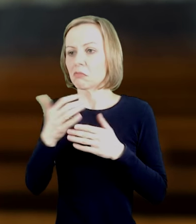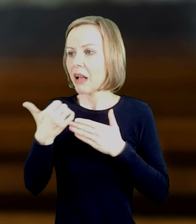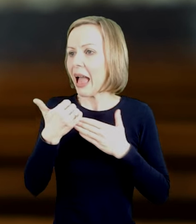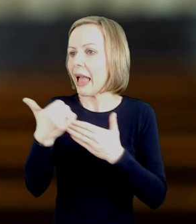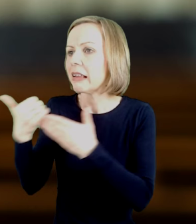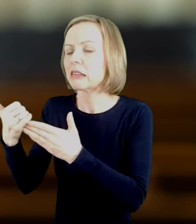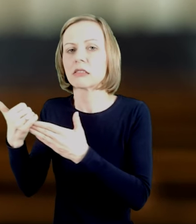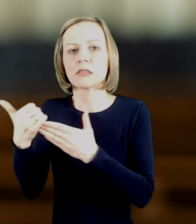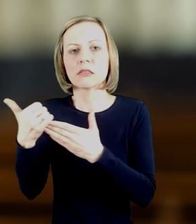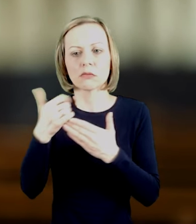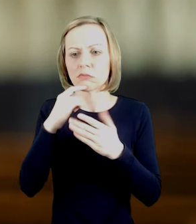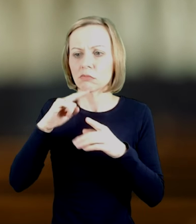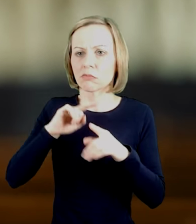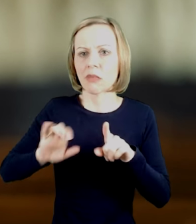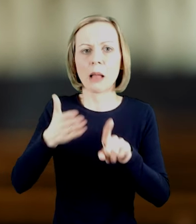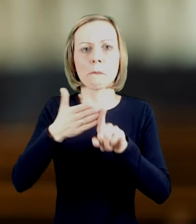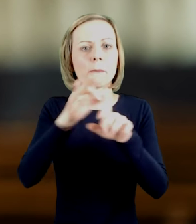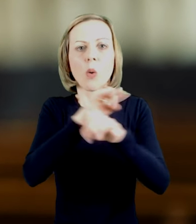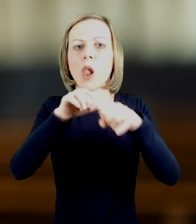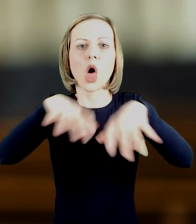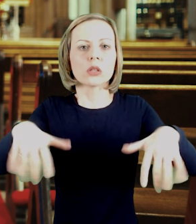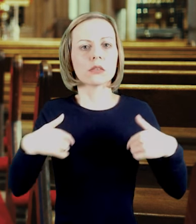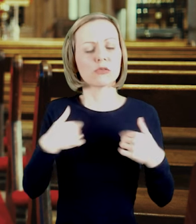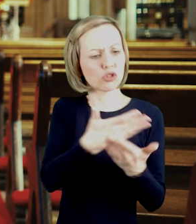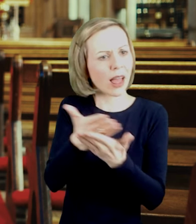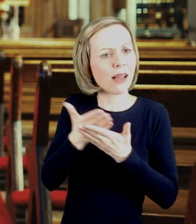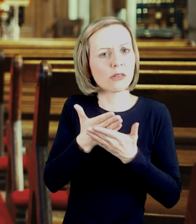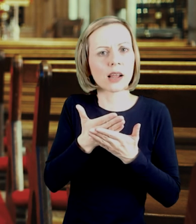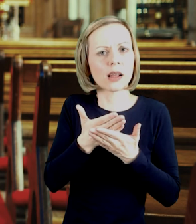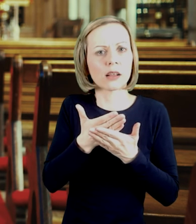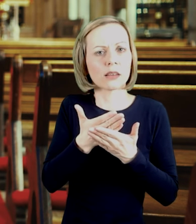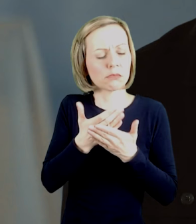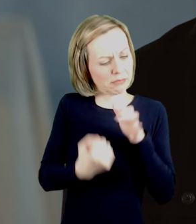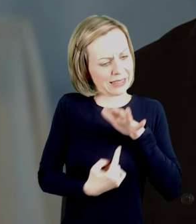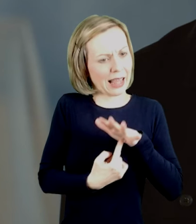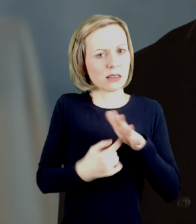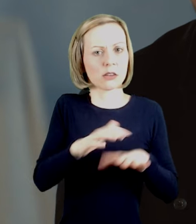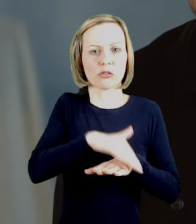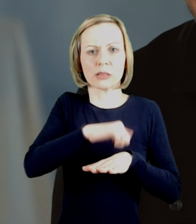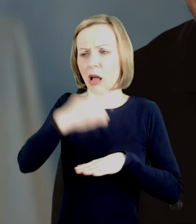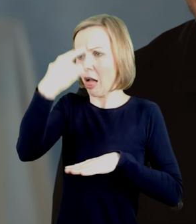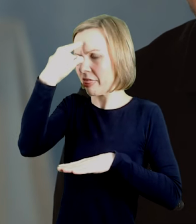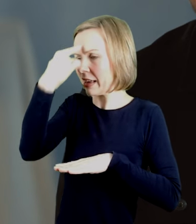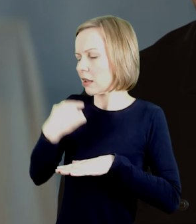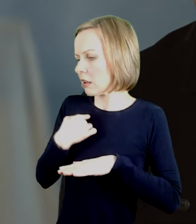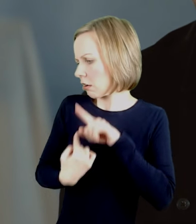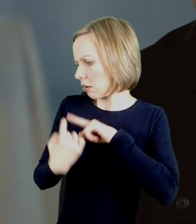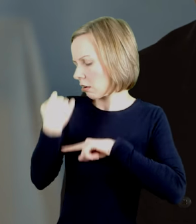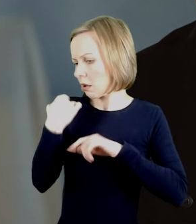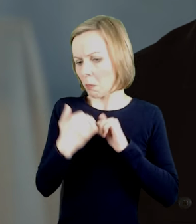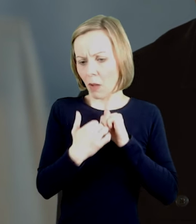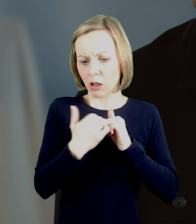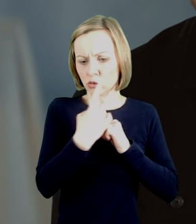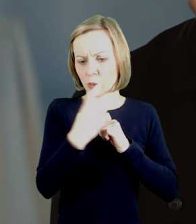cracks. Sharing. That is what is at the heart of Christmas. Sharing. During the first lockdown, think we delivered